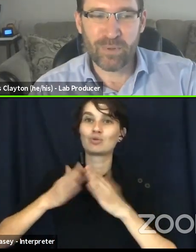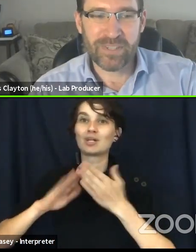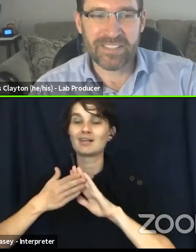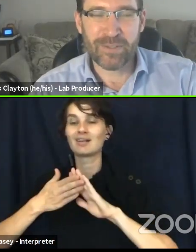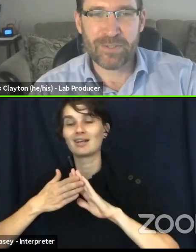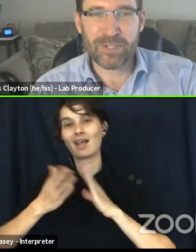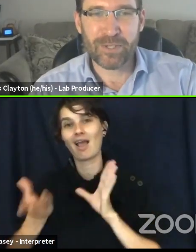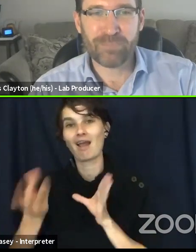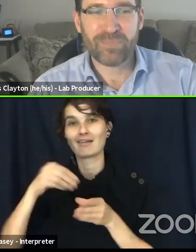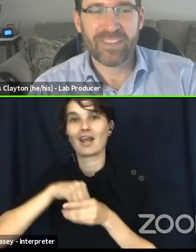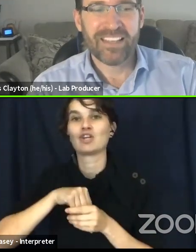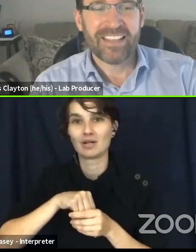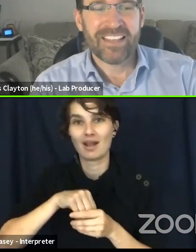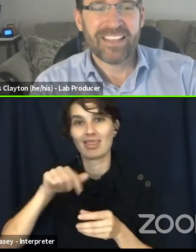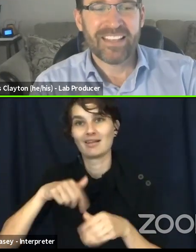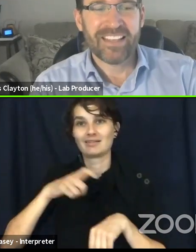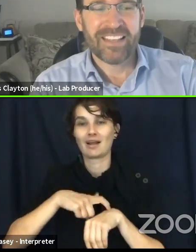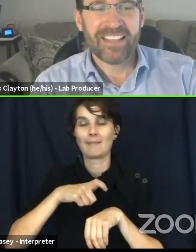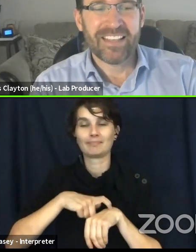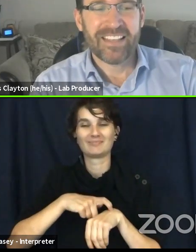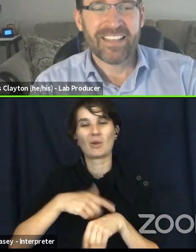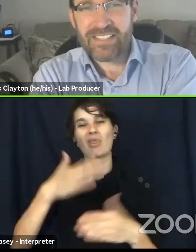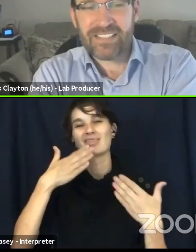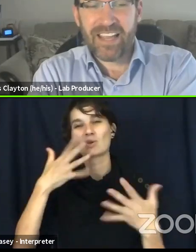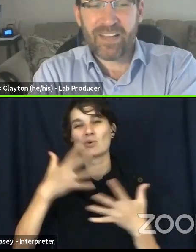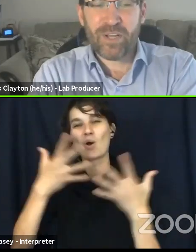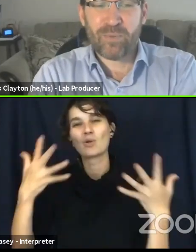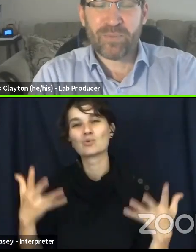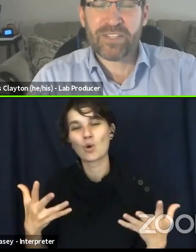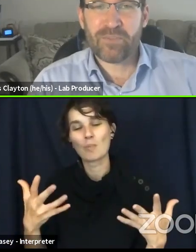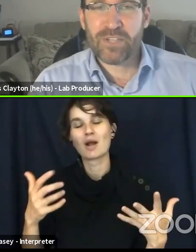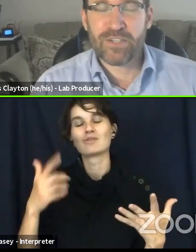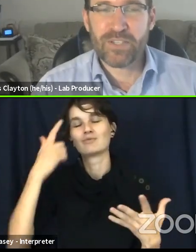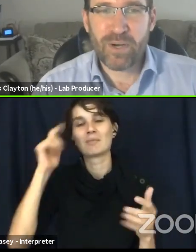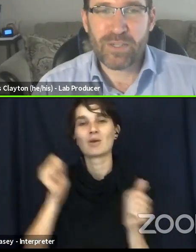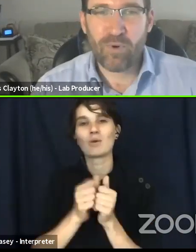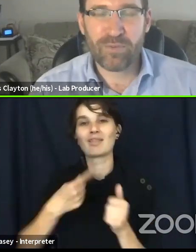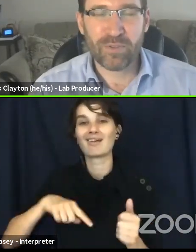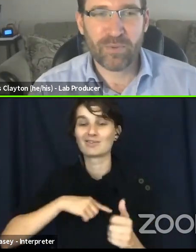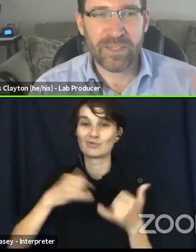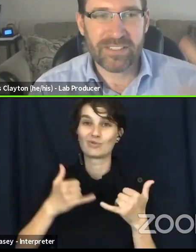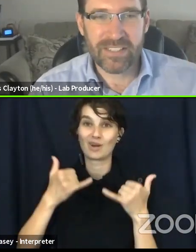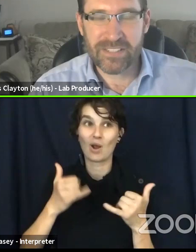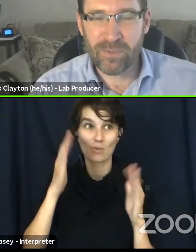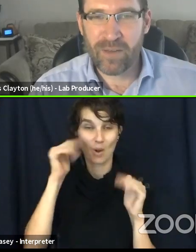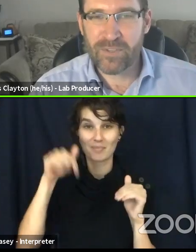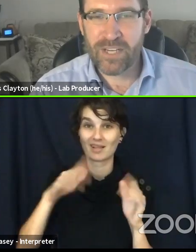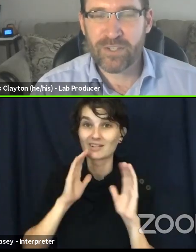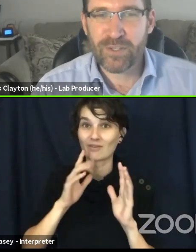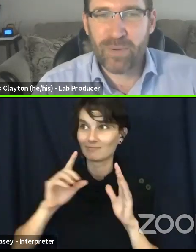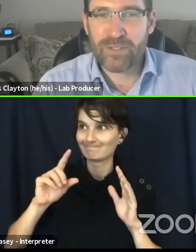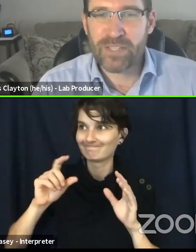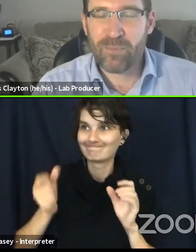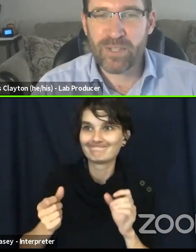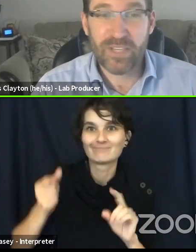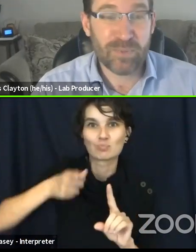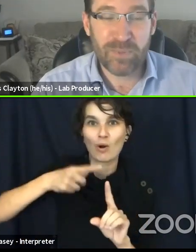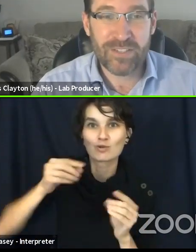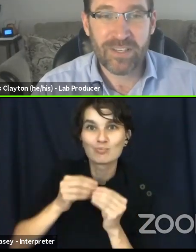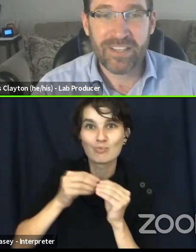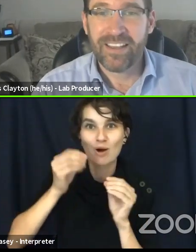we're exploring together. So thank you all so much for being with us today. We hope this conversation sparks more. Feel free to continue a conversation on the Directors Lab